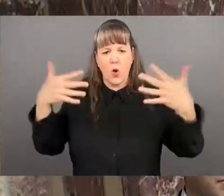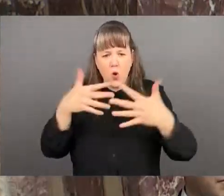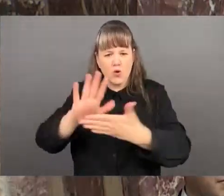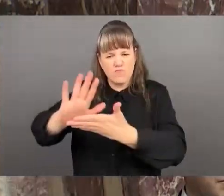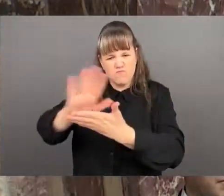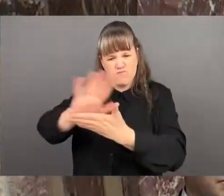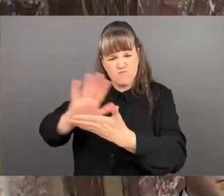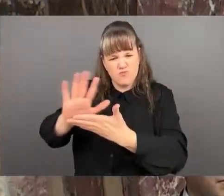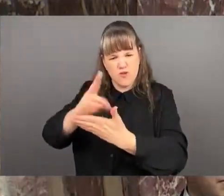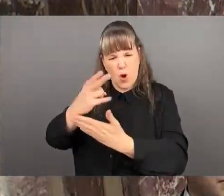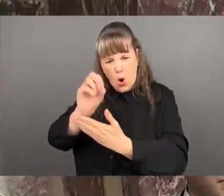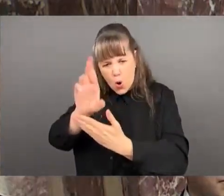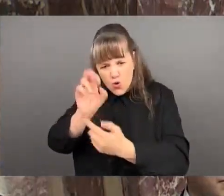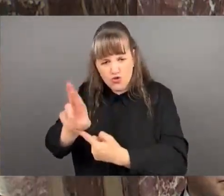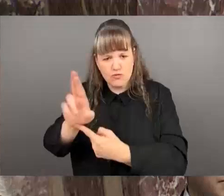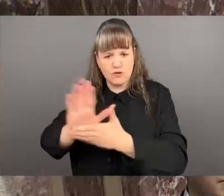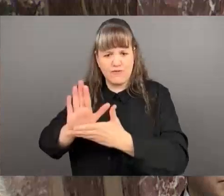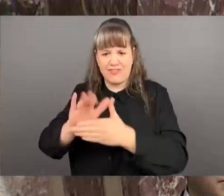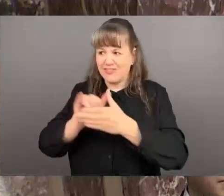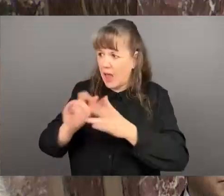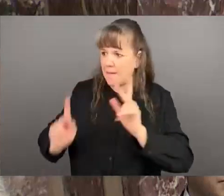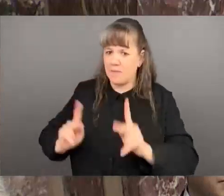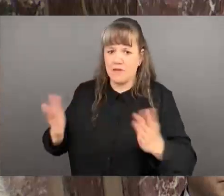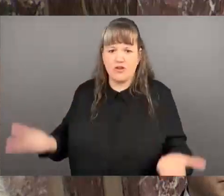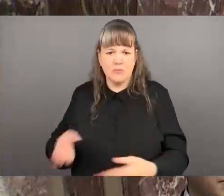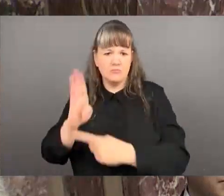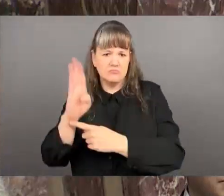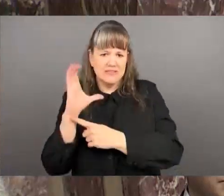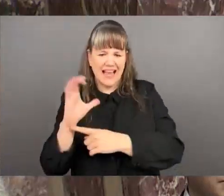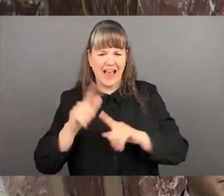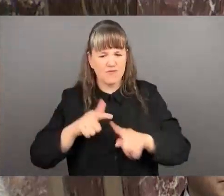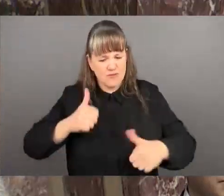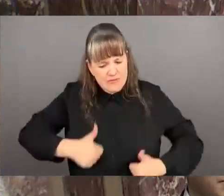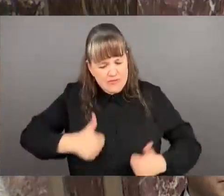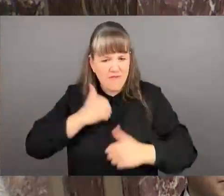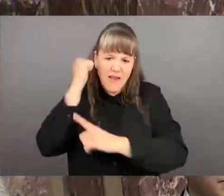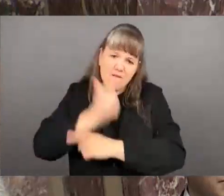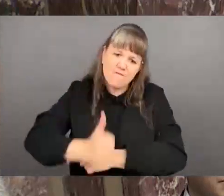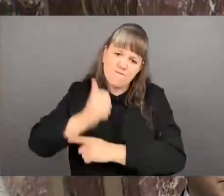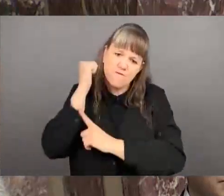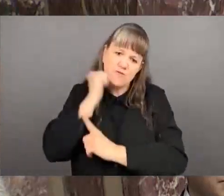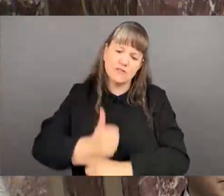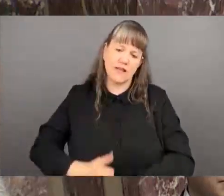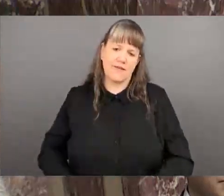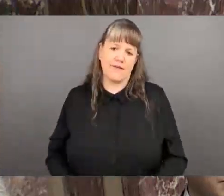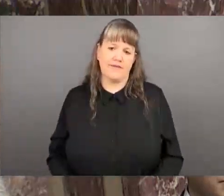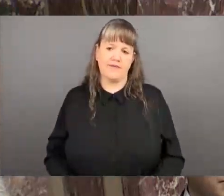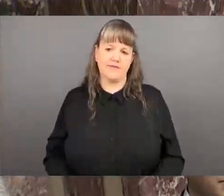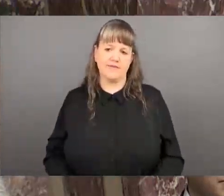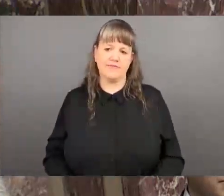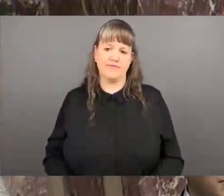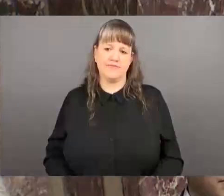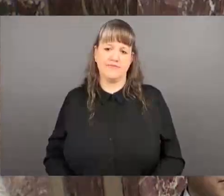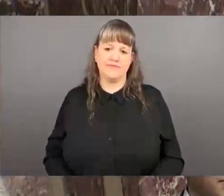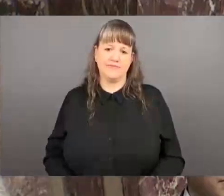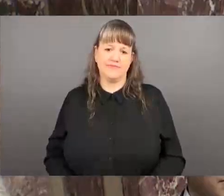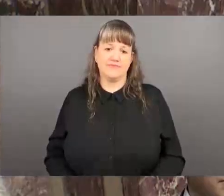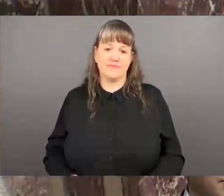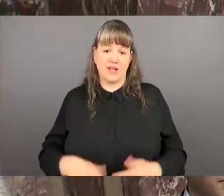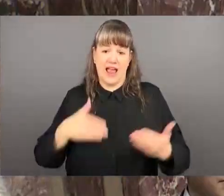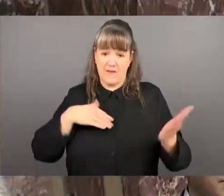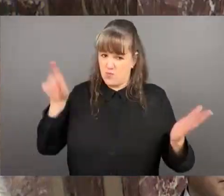Columbia are having to live by day. My question through you, through to the